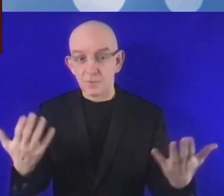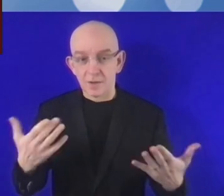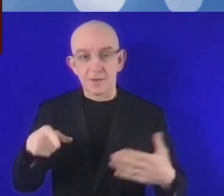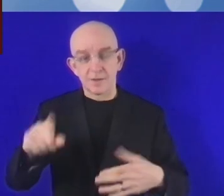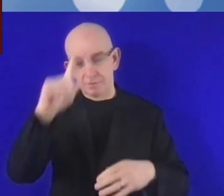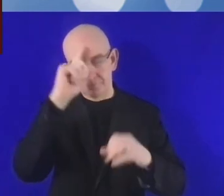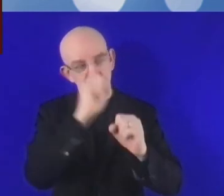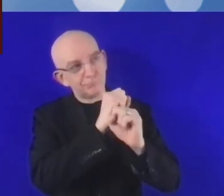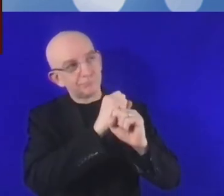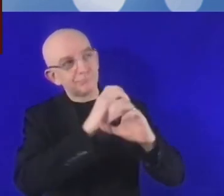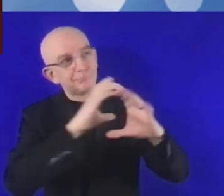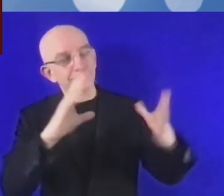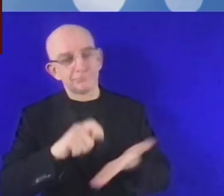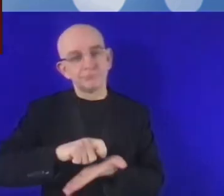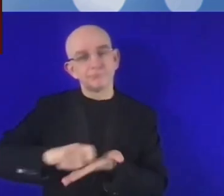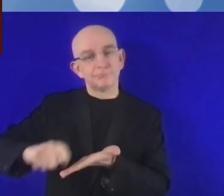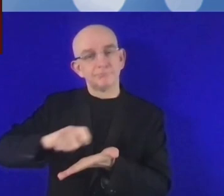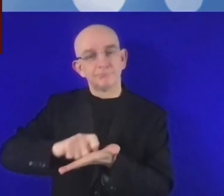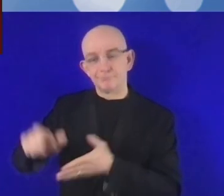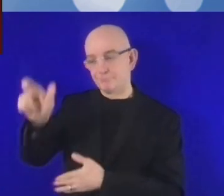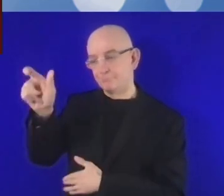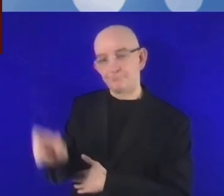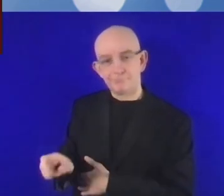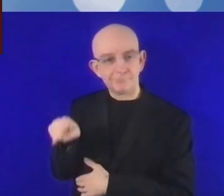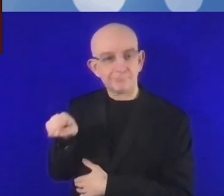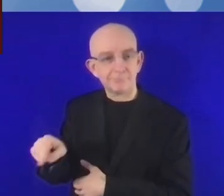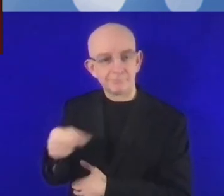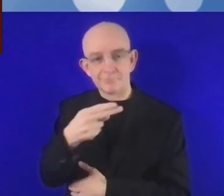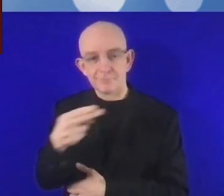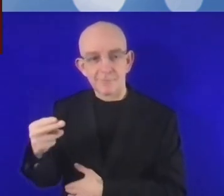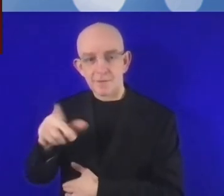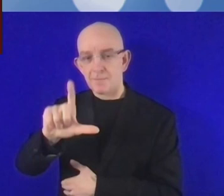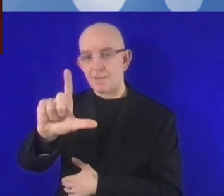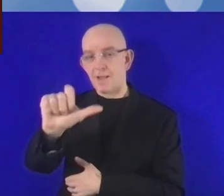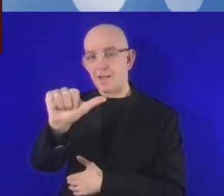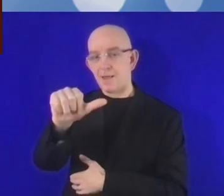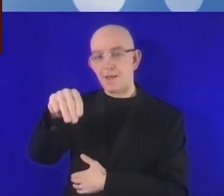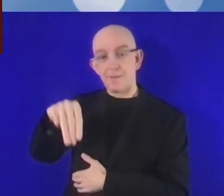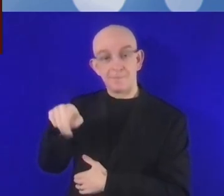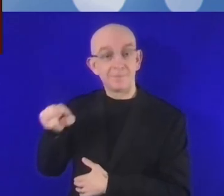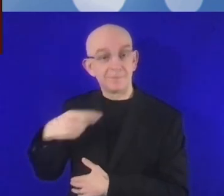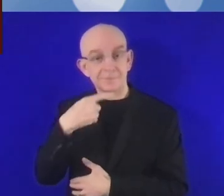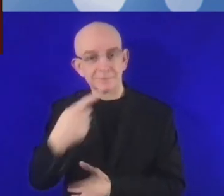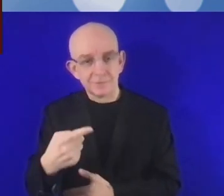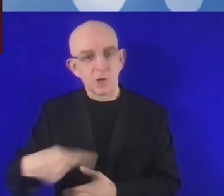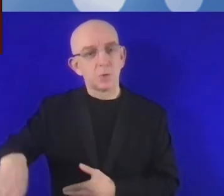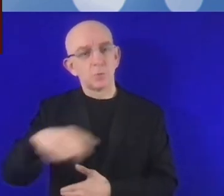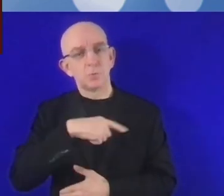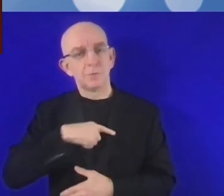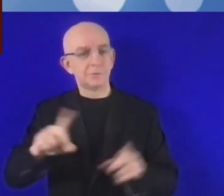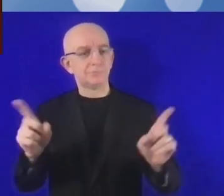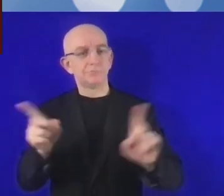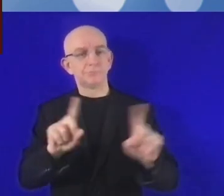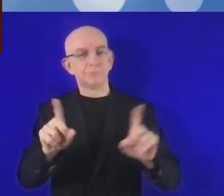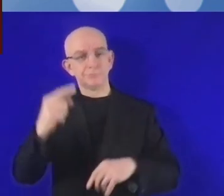said, "We don't want to conquer the cosmos. We simply want to extend the boundaries of